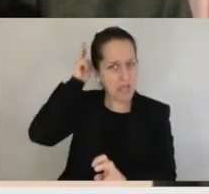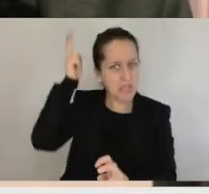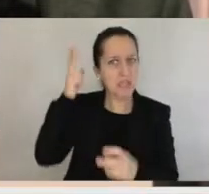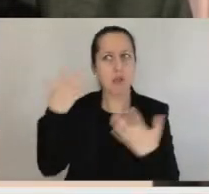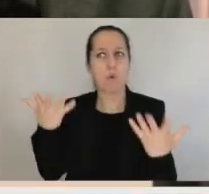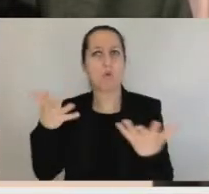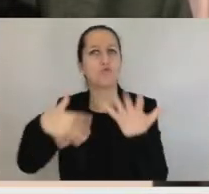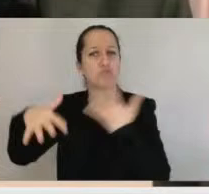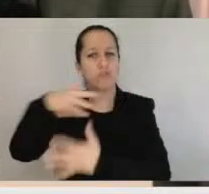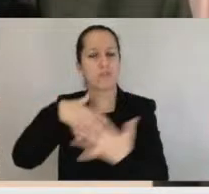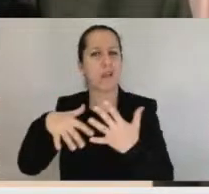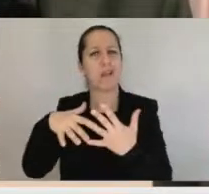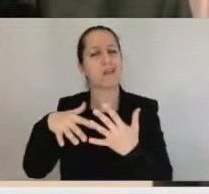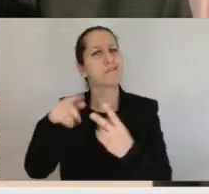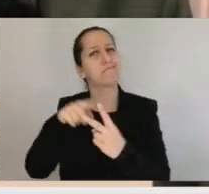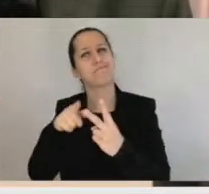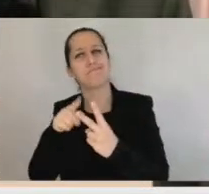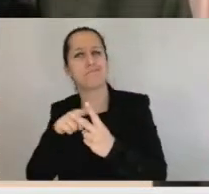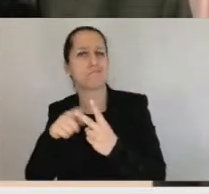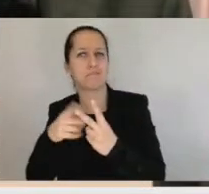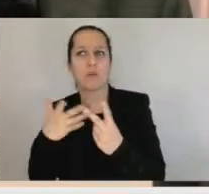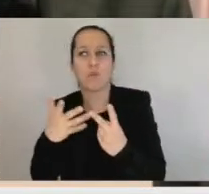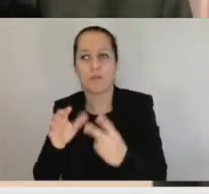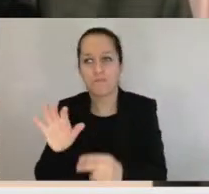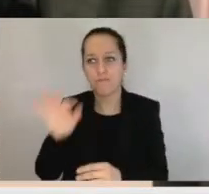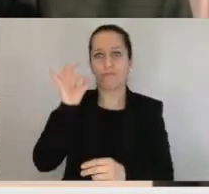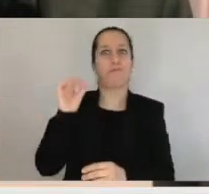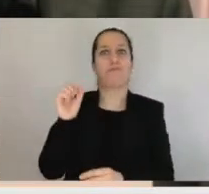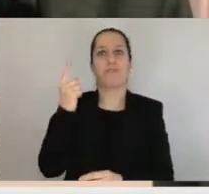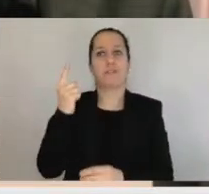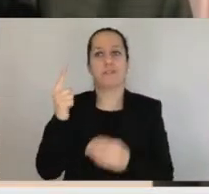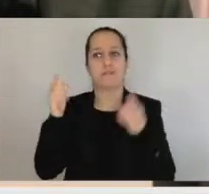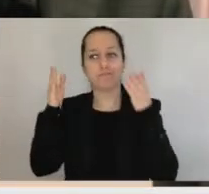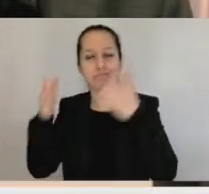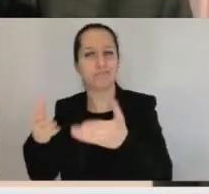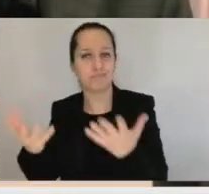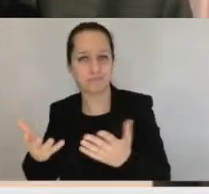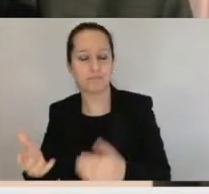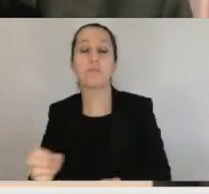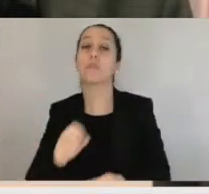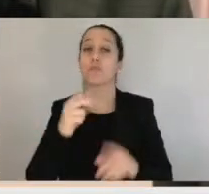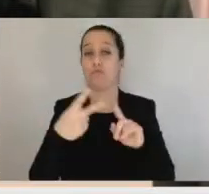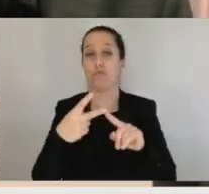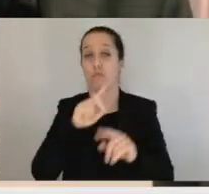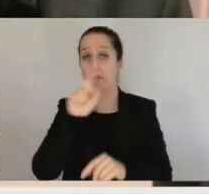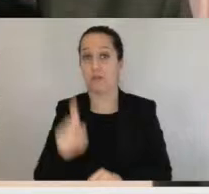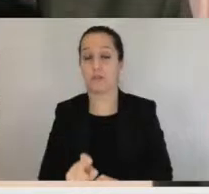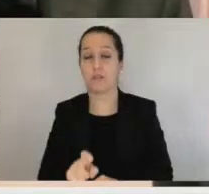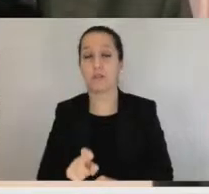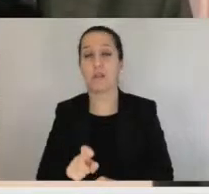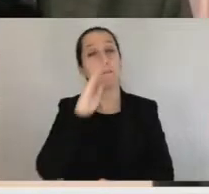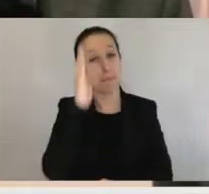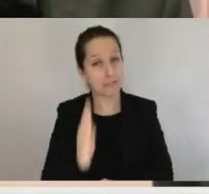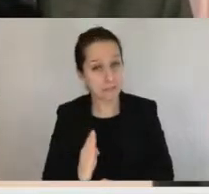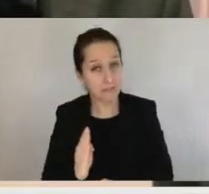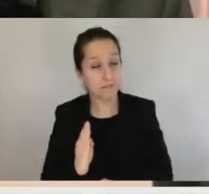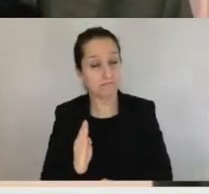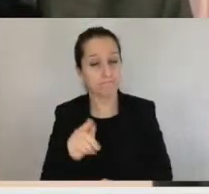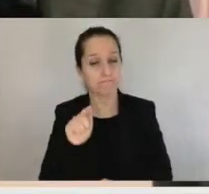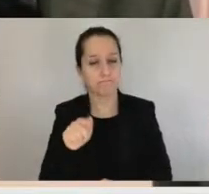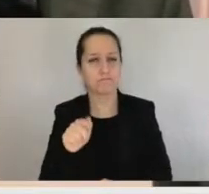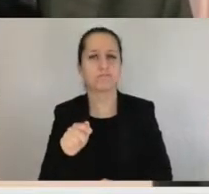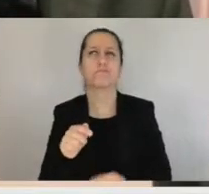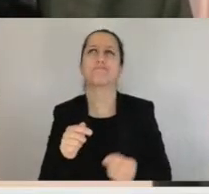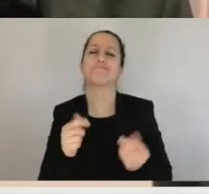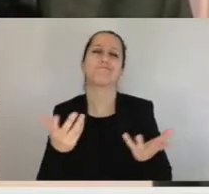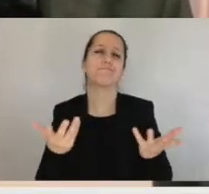condition? How to prioritize interventions? Question number 2, in the case of Brazil, the